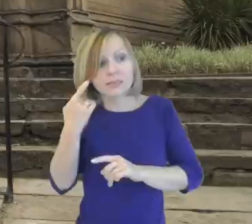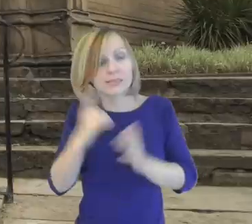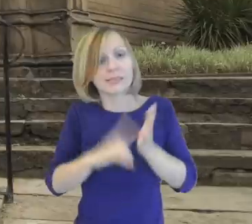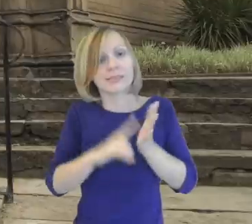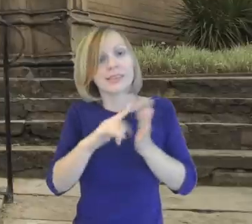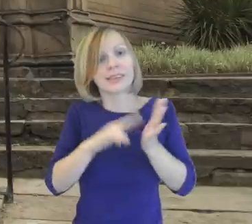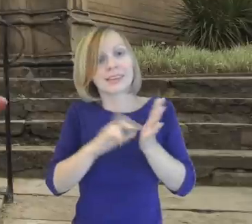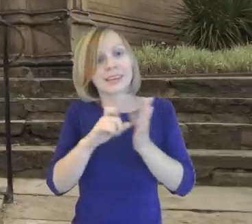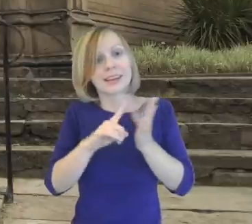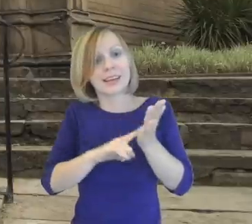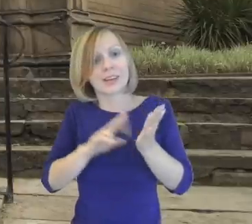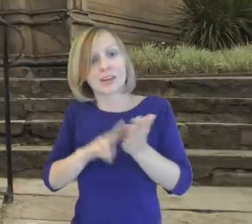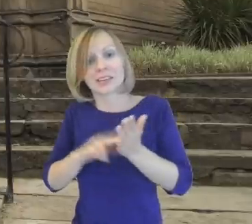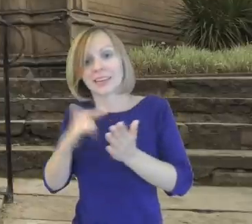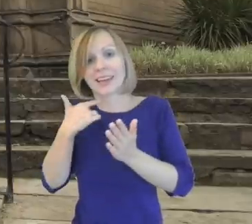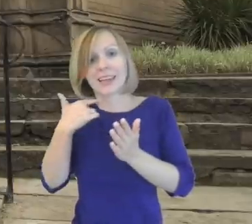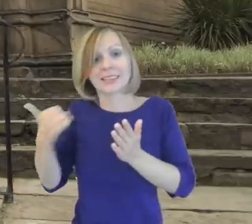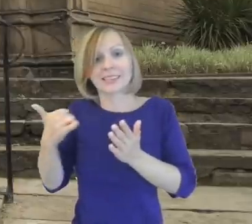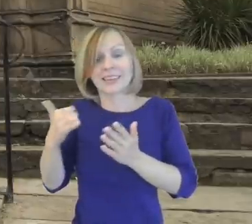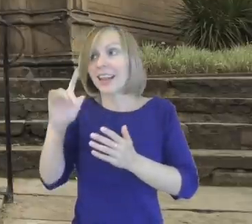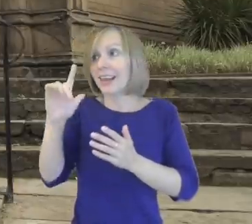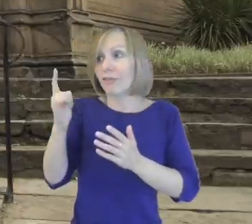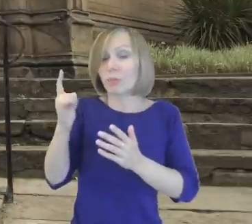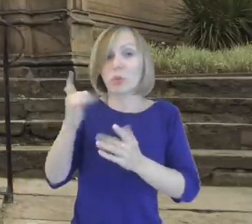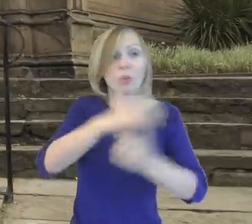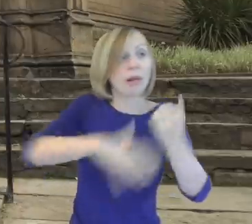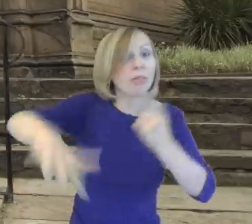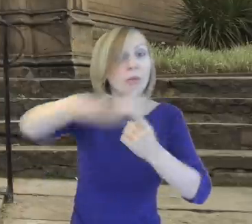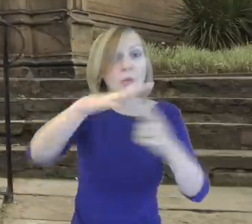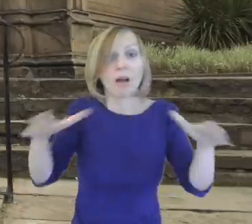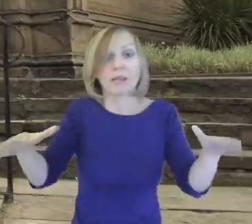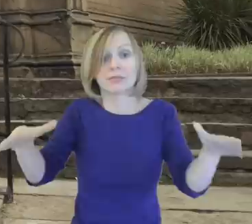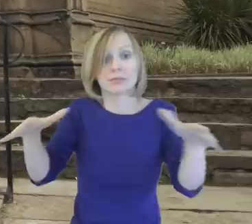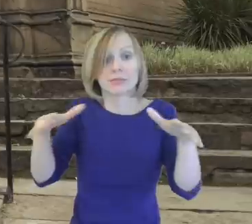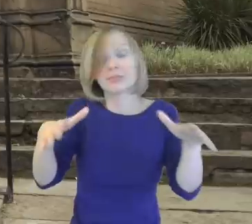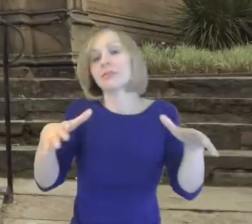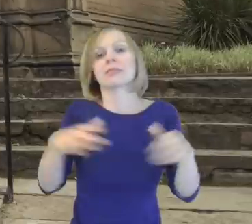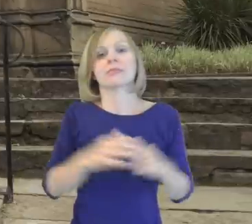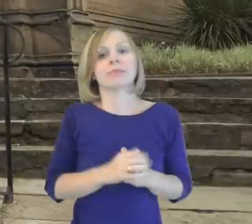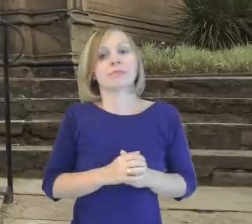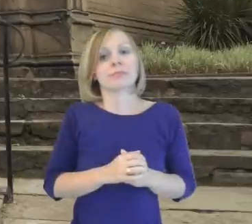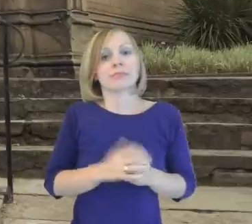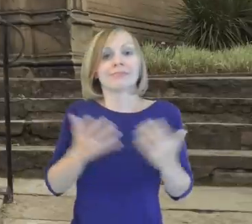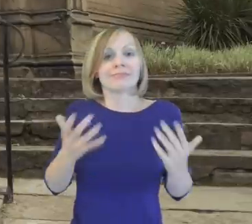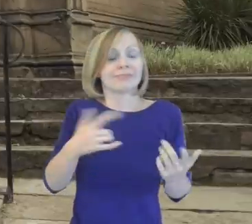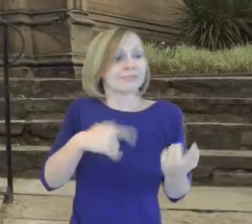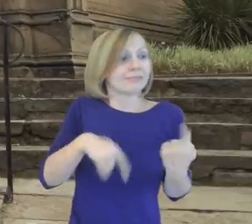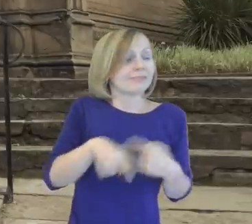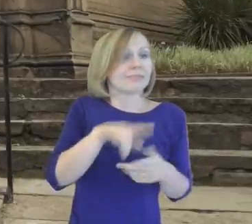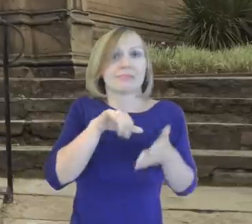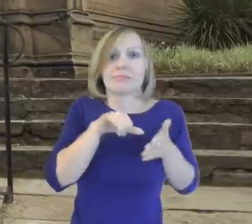Leicester and Liverpool and all across the world. And of course, when we struggle with our words, struggle with our